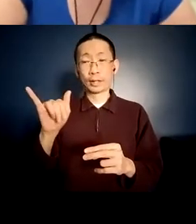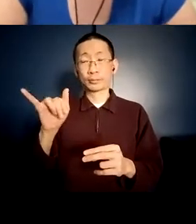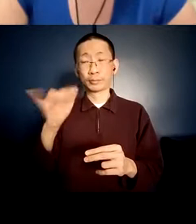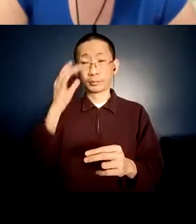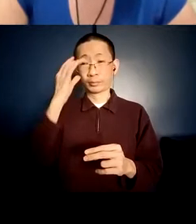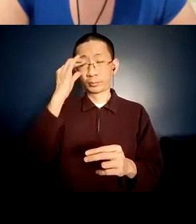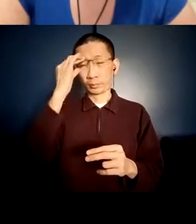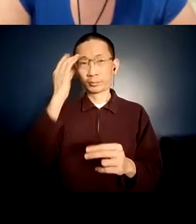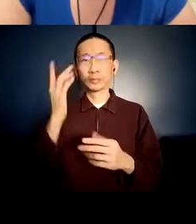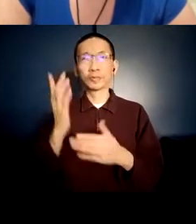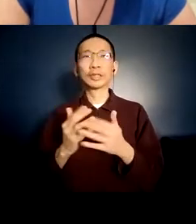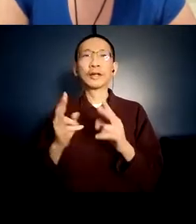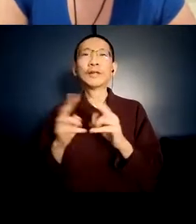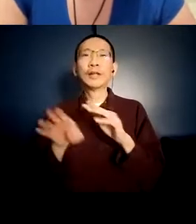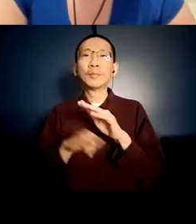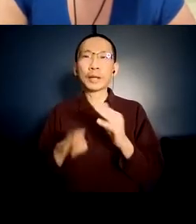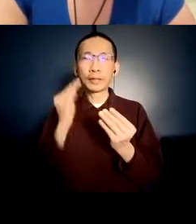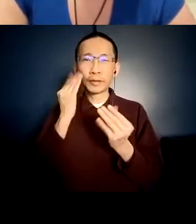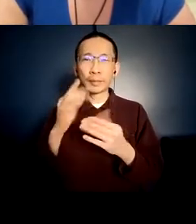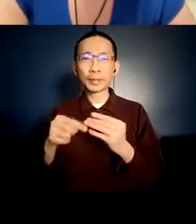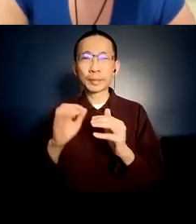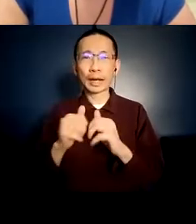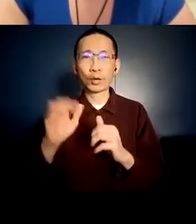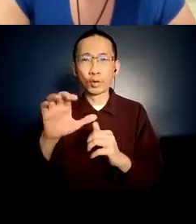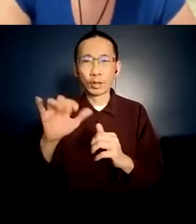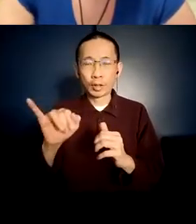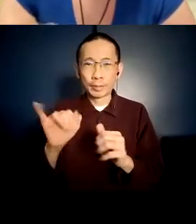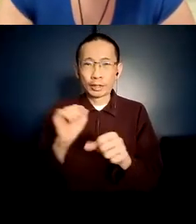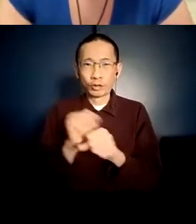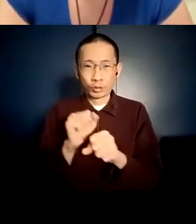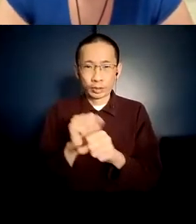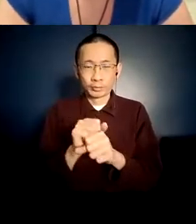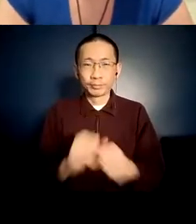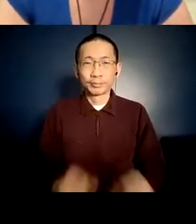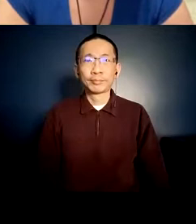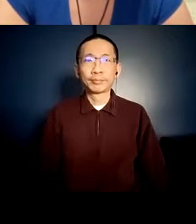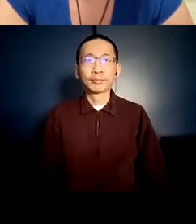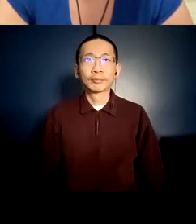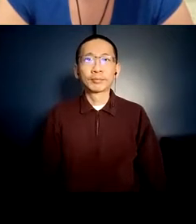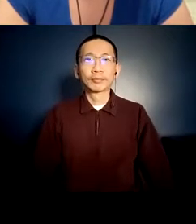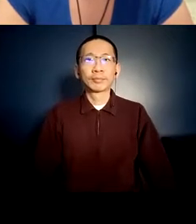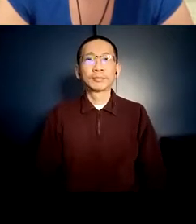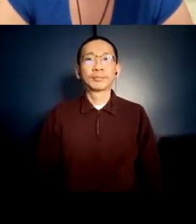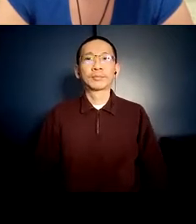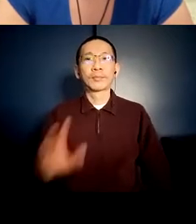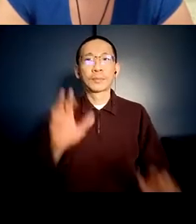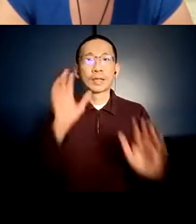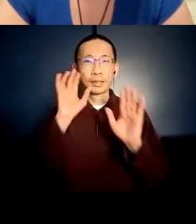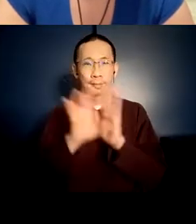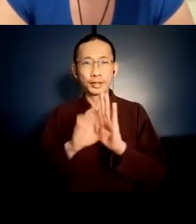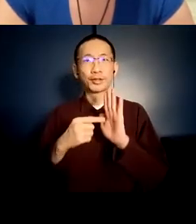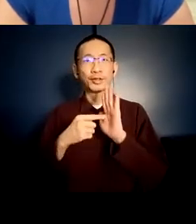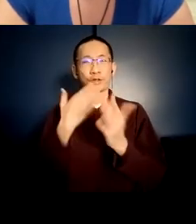So just some very basic information on how cochlear implants work. This picture here shows it pretty